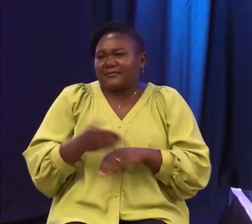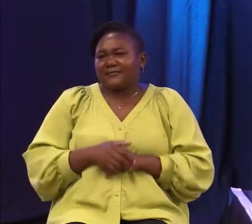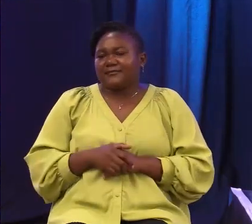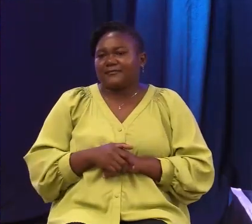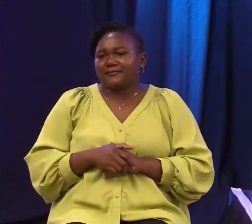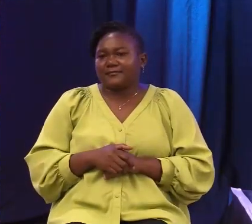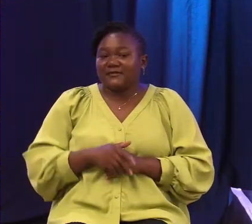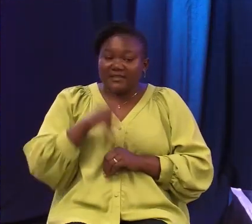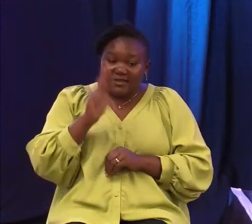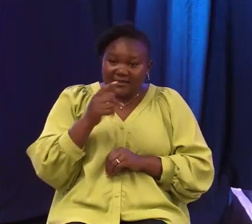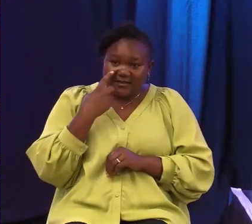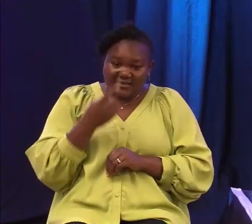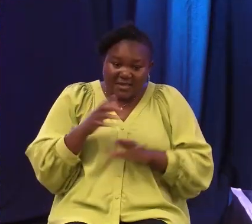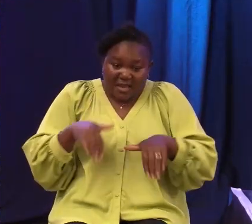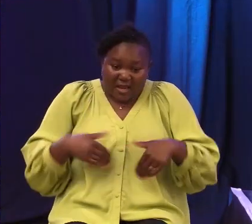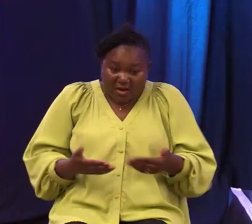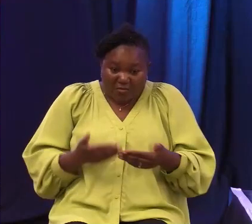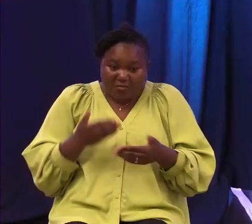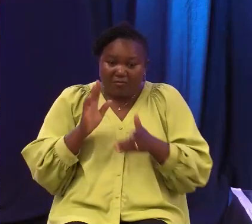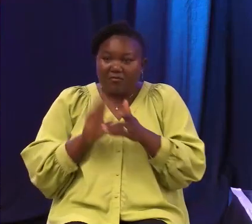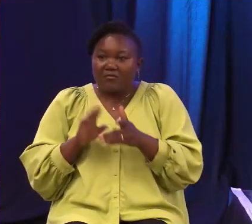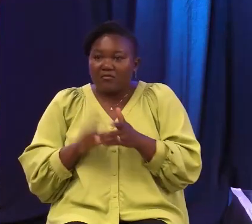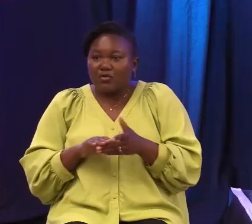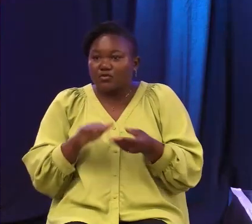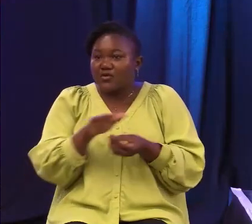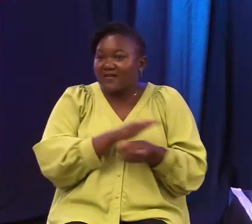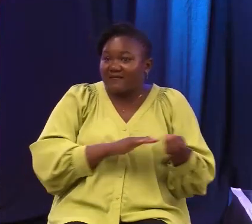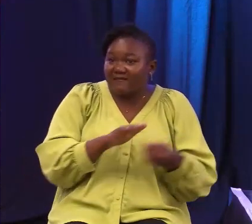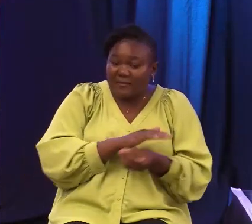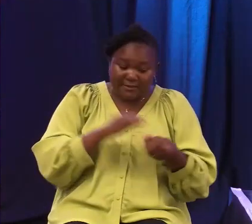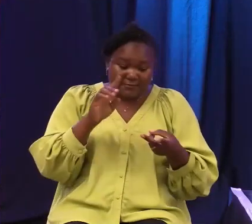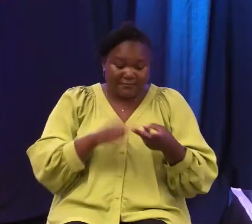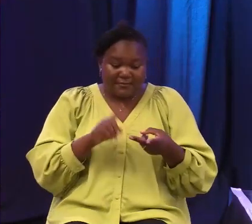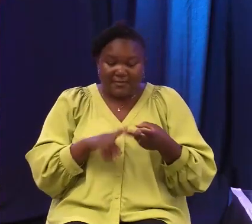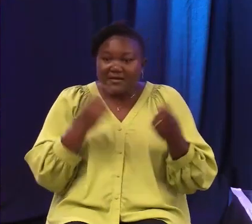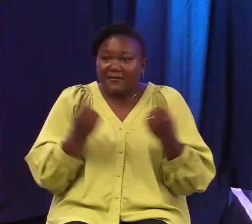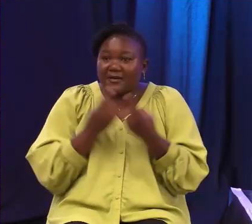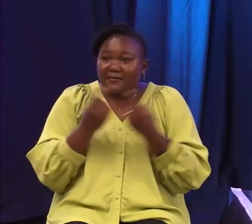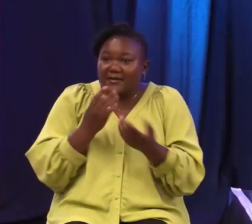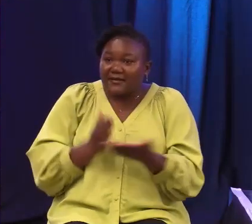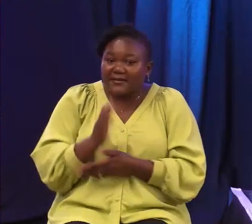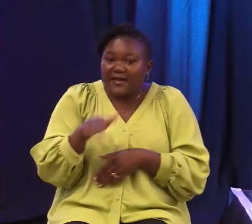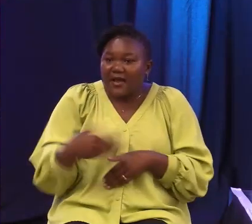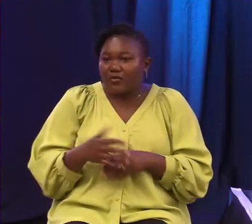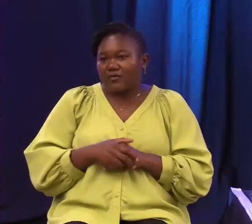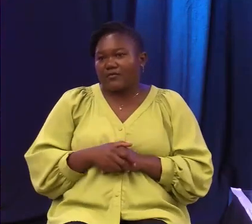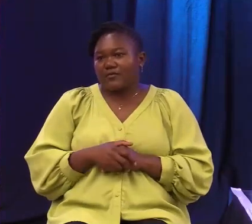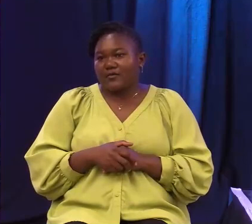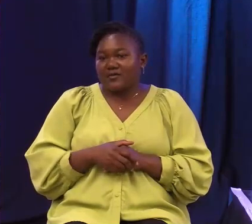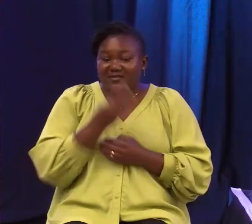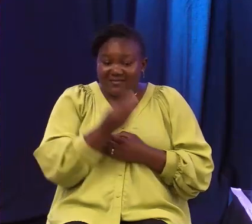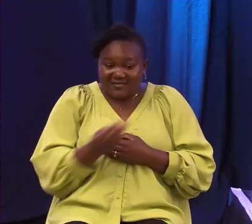Let's look at family life, the right to play and the right to recreation. What about children's